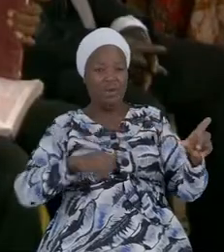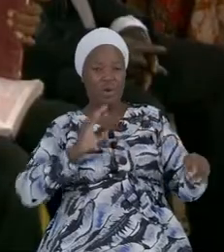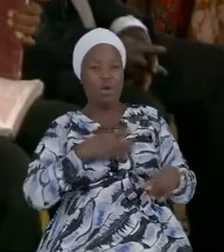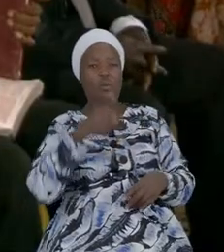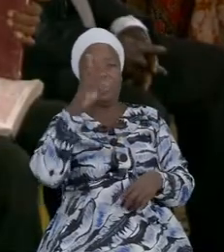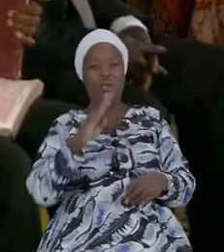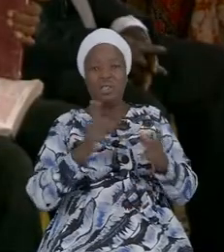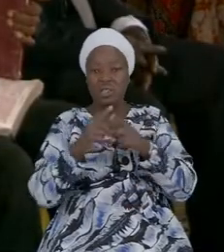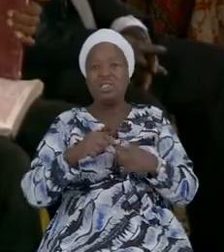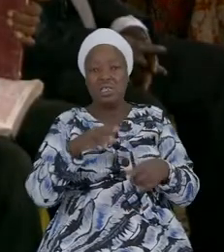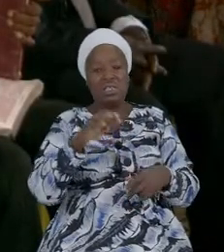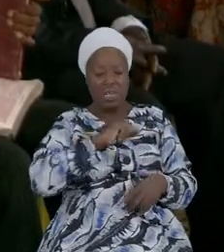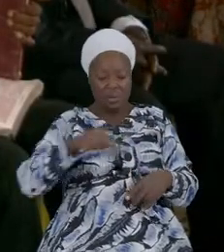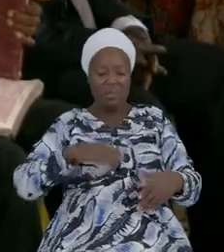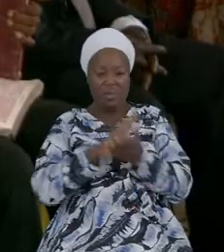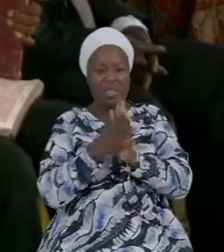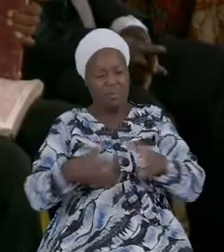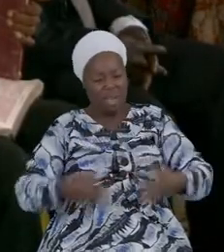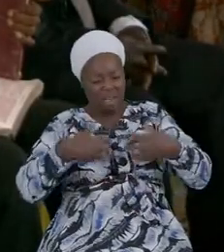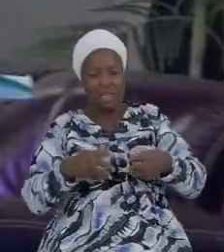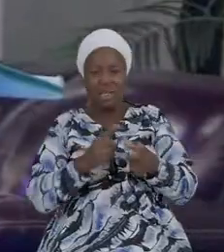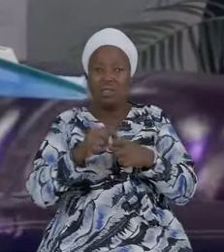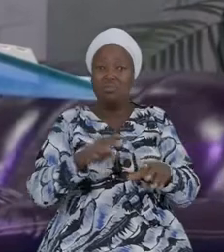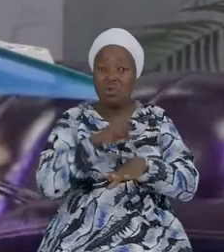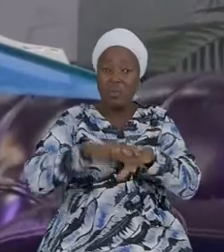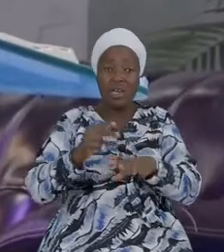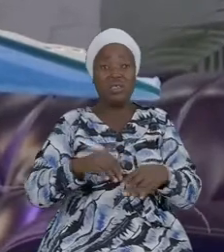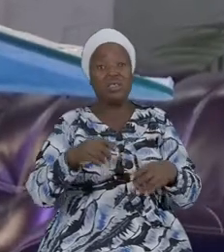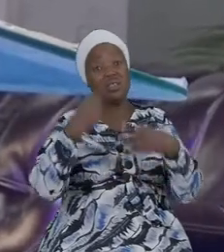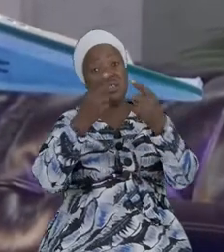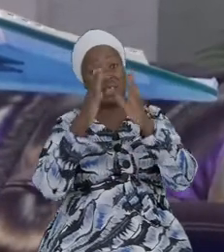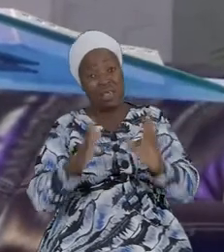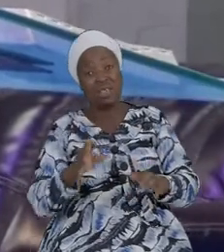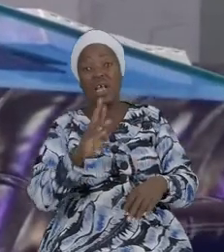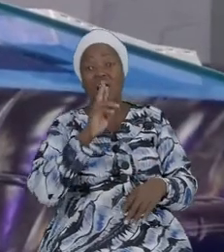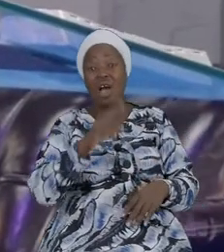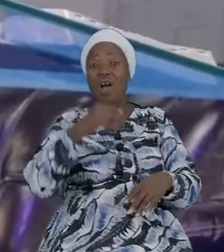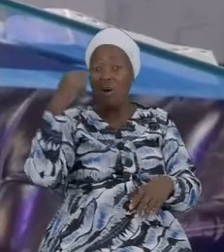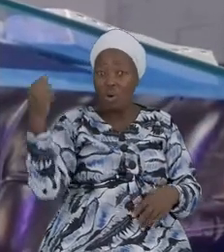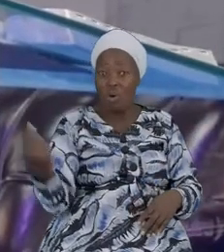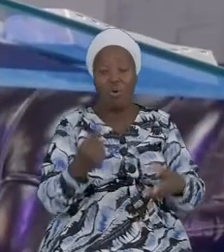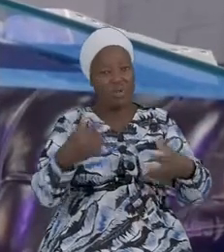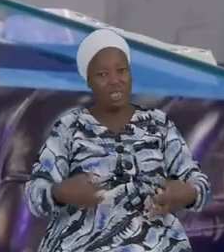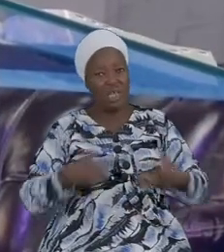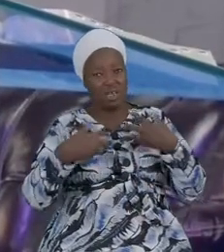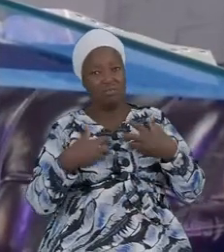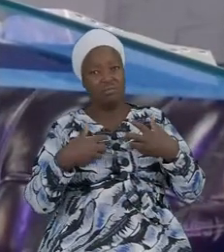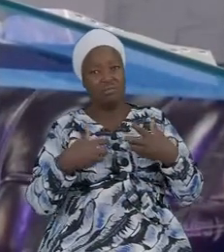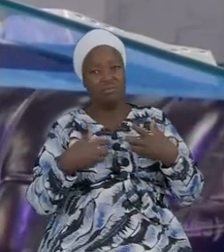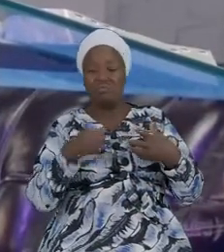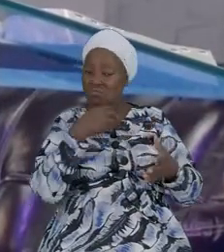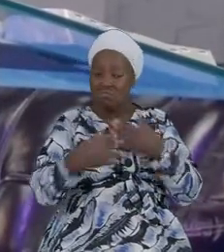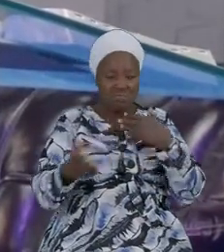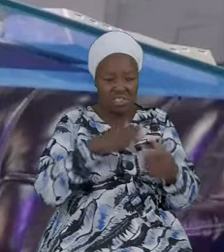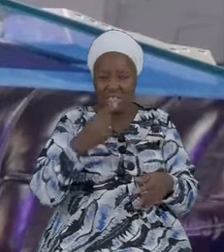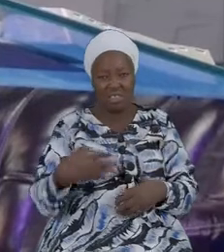so Nebuchadnezzar became angry. Normally, sinners are always angry. It's part of the